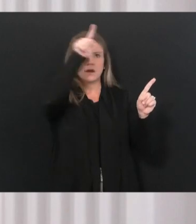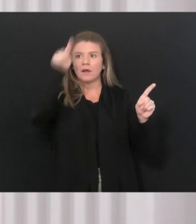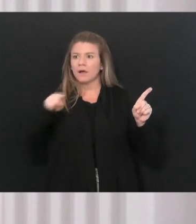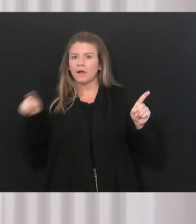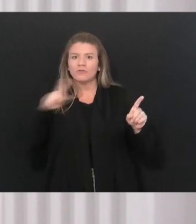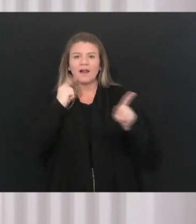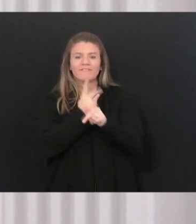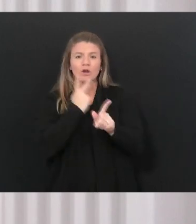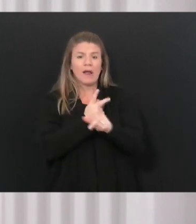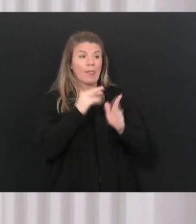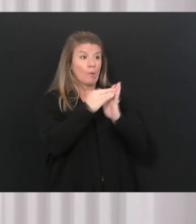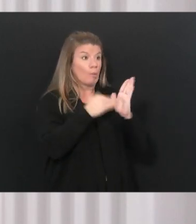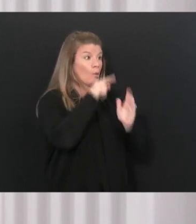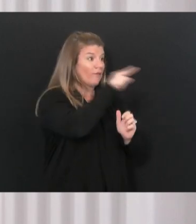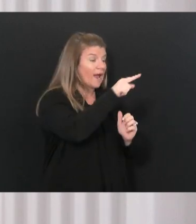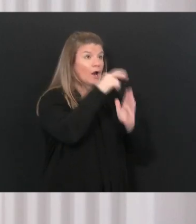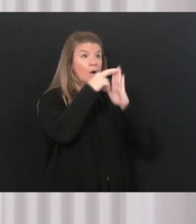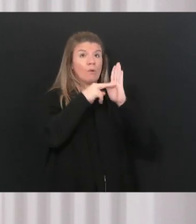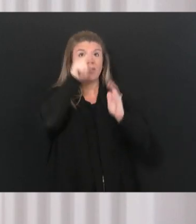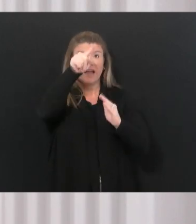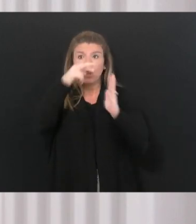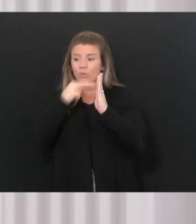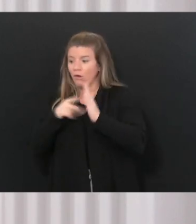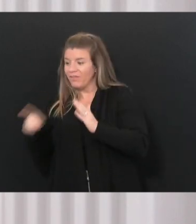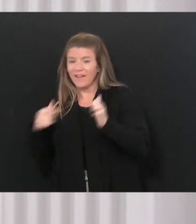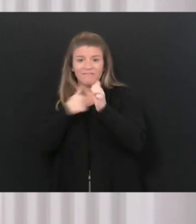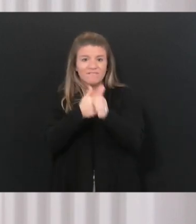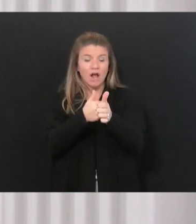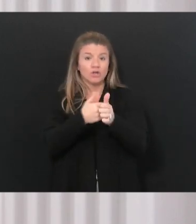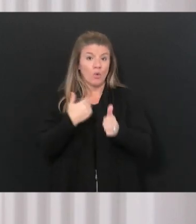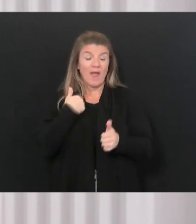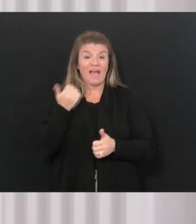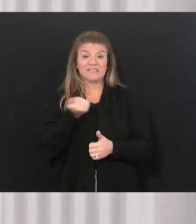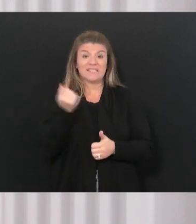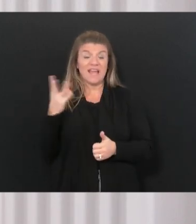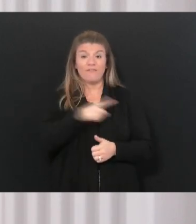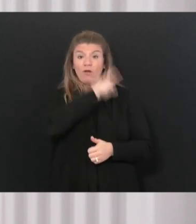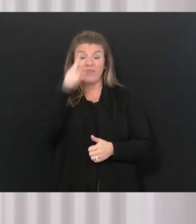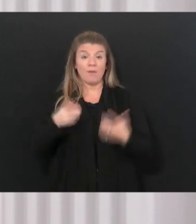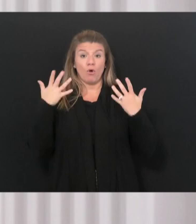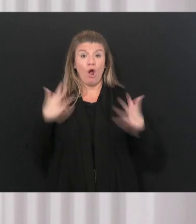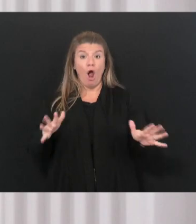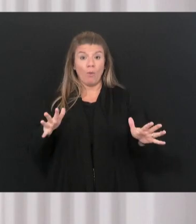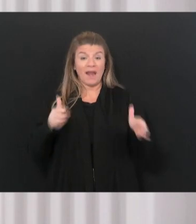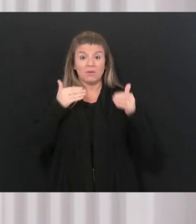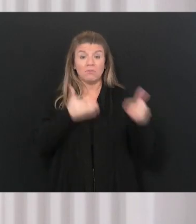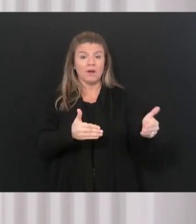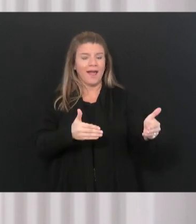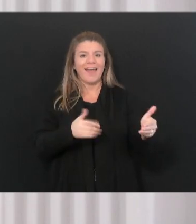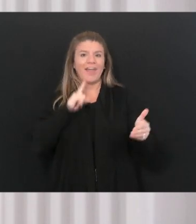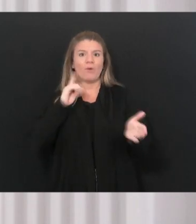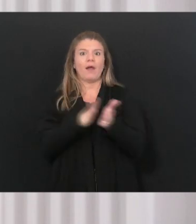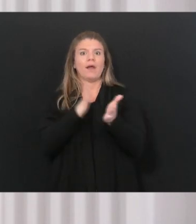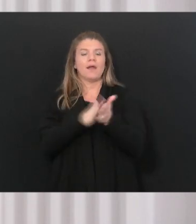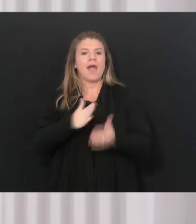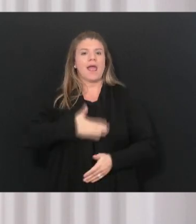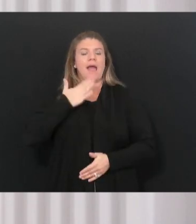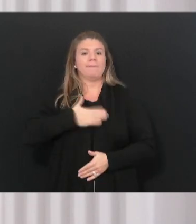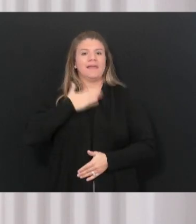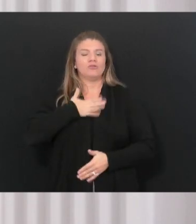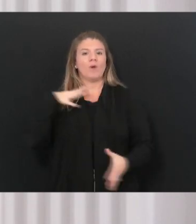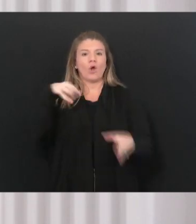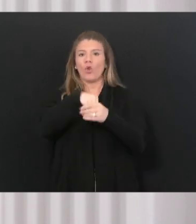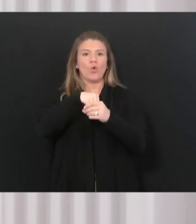various rules from all those different jurisdictions. So we had several of the counties, as I saw today, actually praise the governor's action yesterday, including Wood